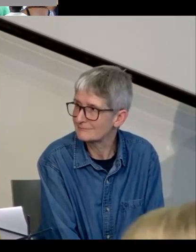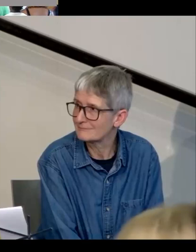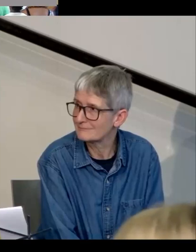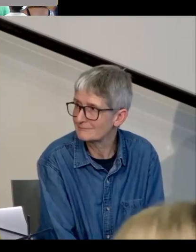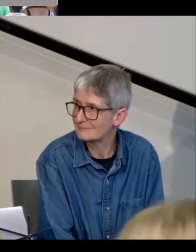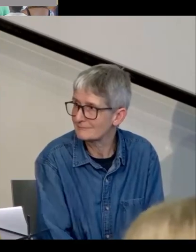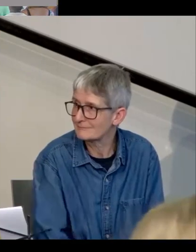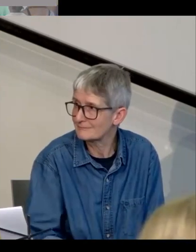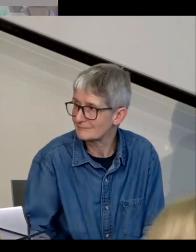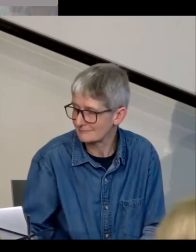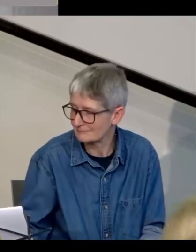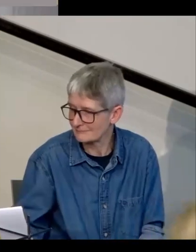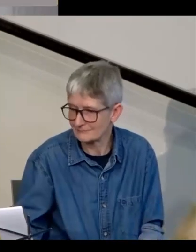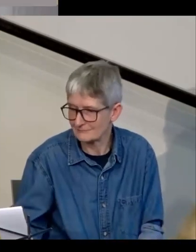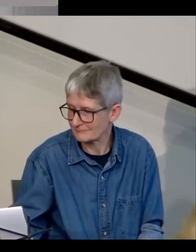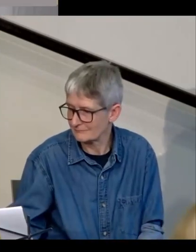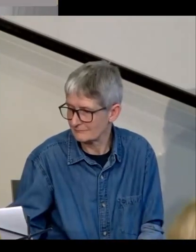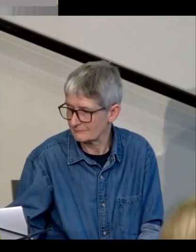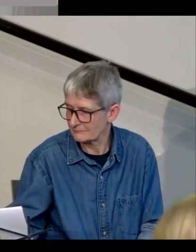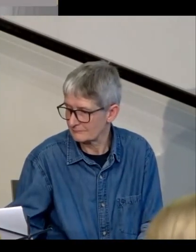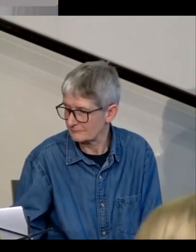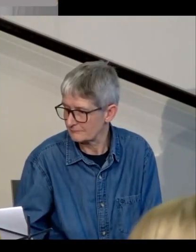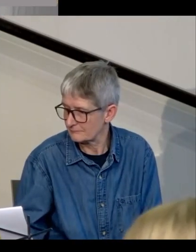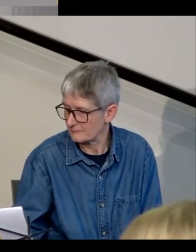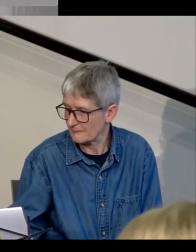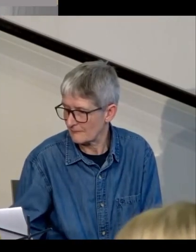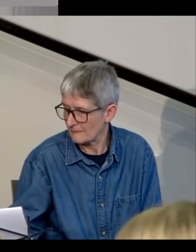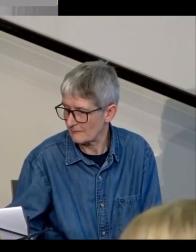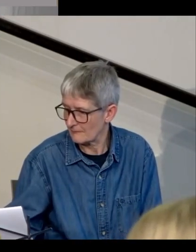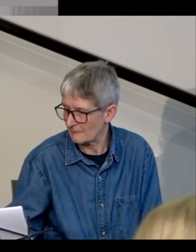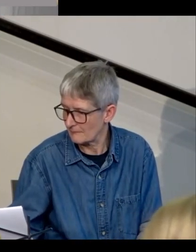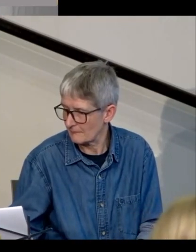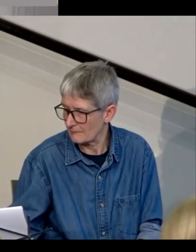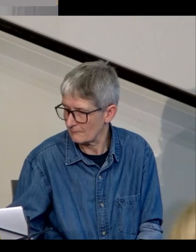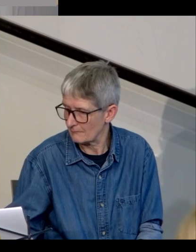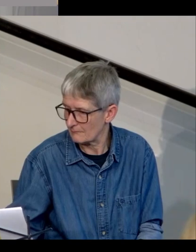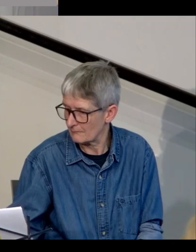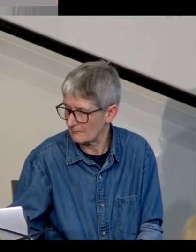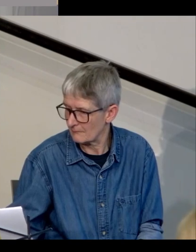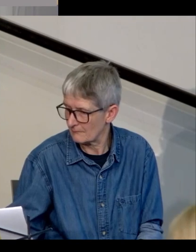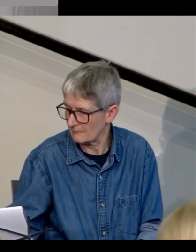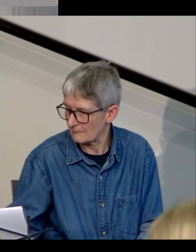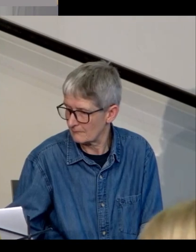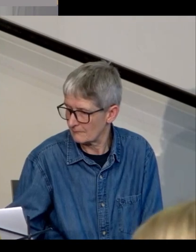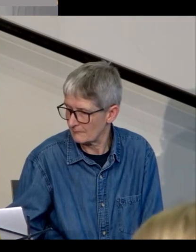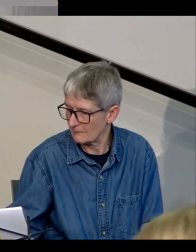minute. I will trust in you alone.